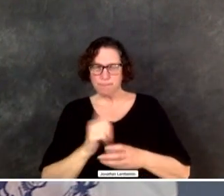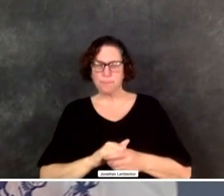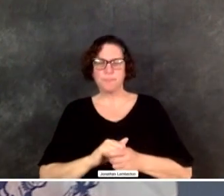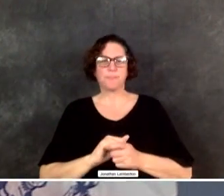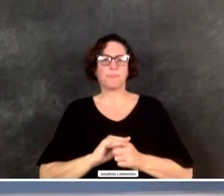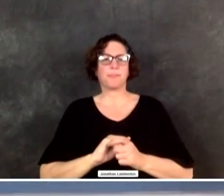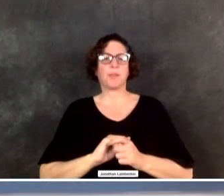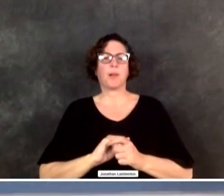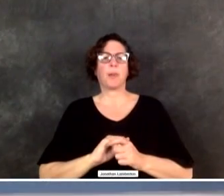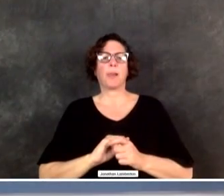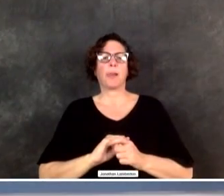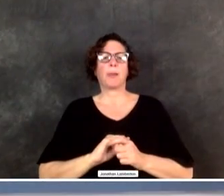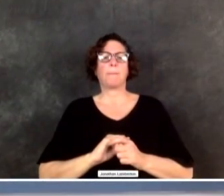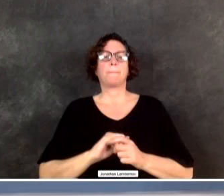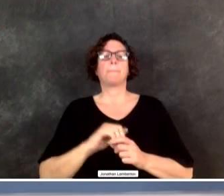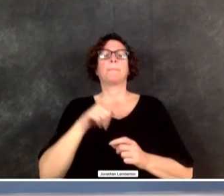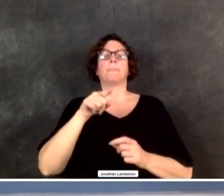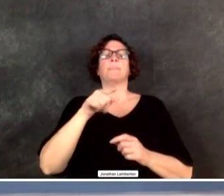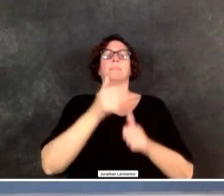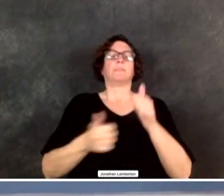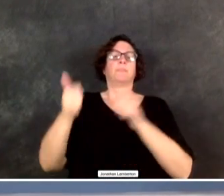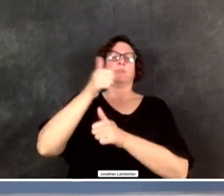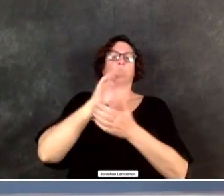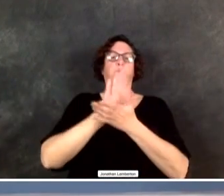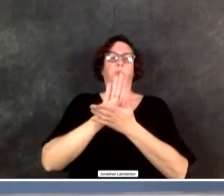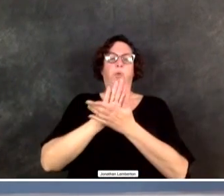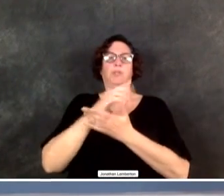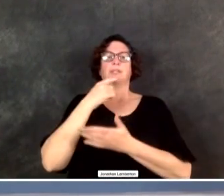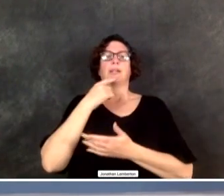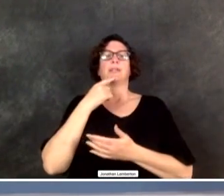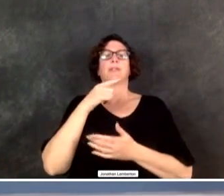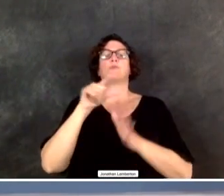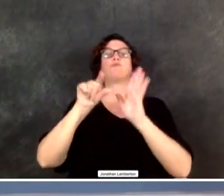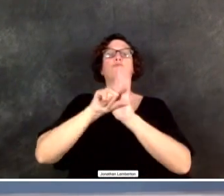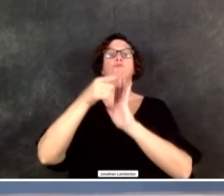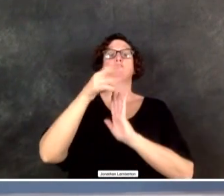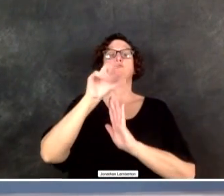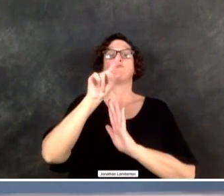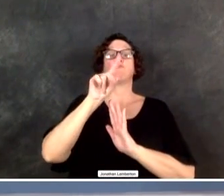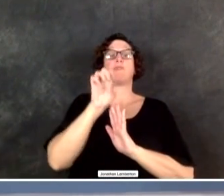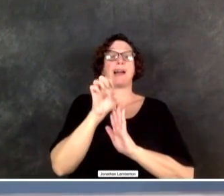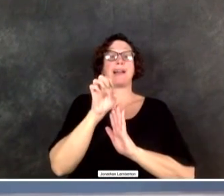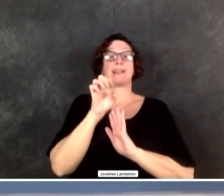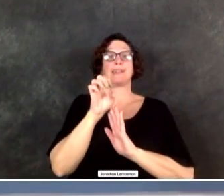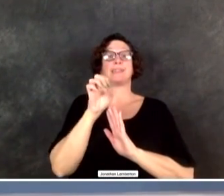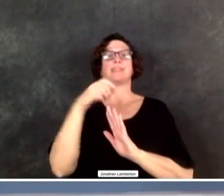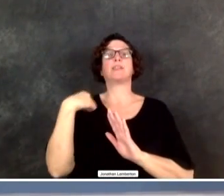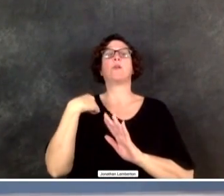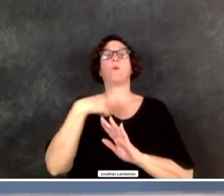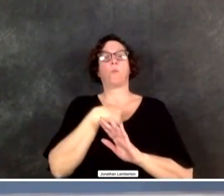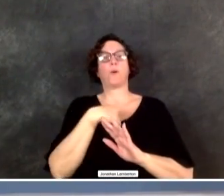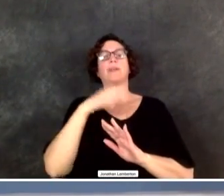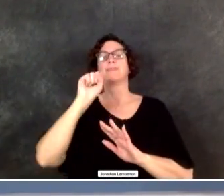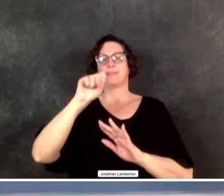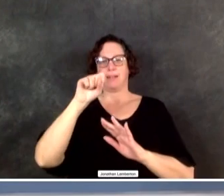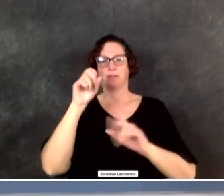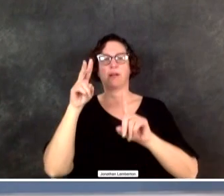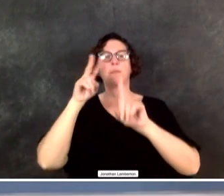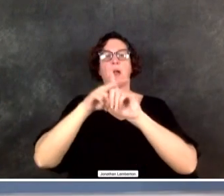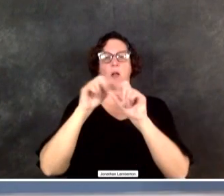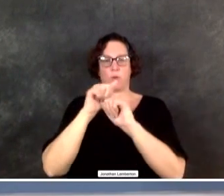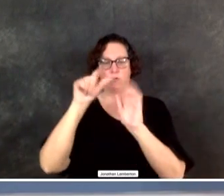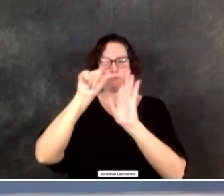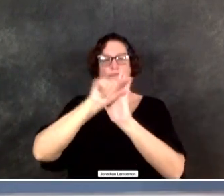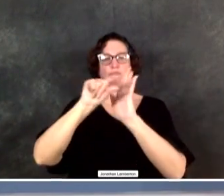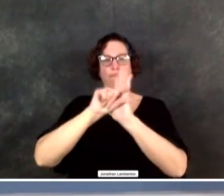grading, work is being graded. But again, we are emphasizing flexibility in this time period. And the reason for